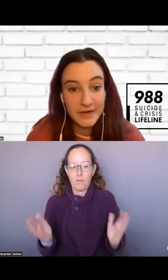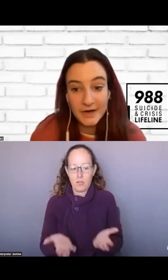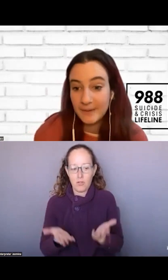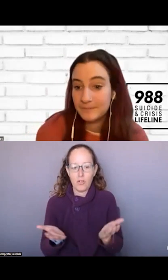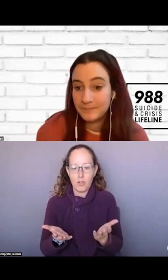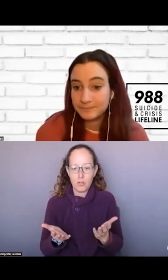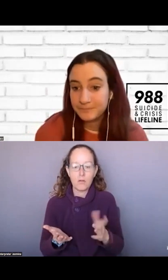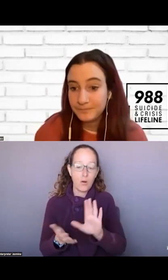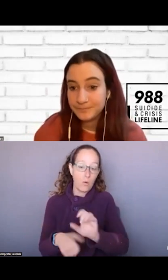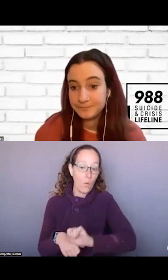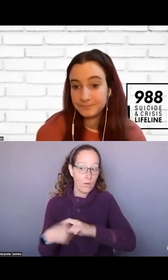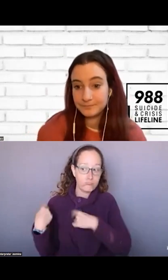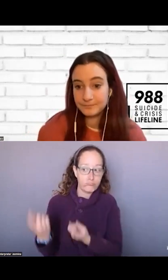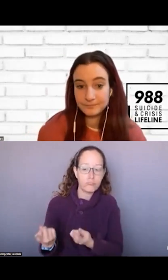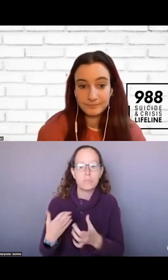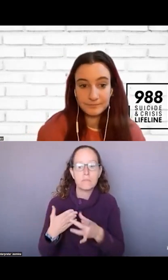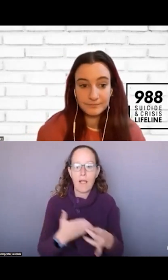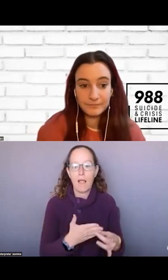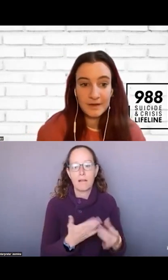we're doing here.